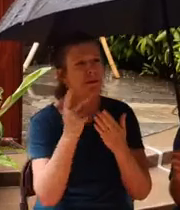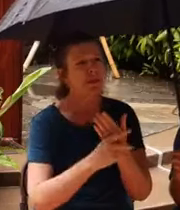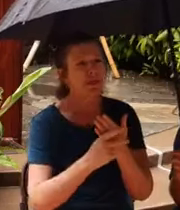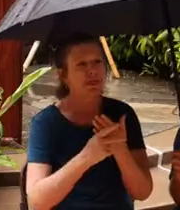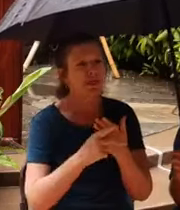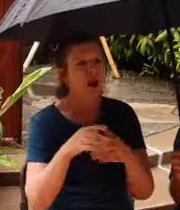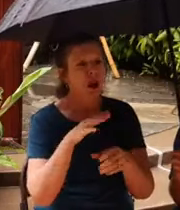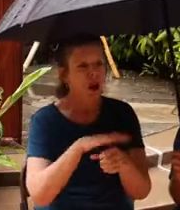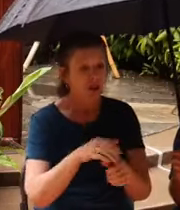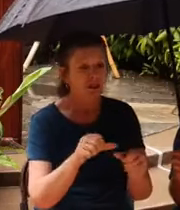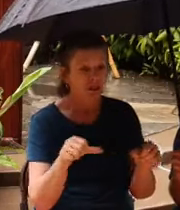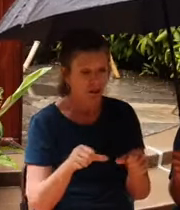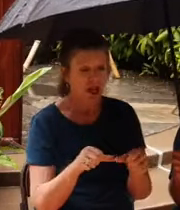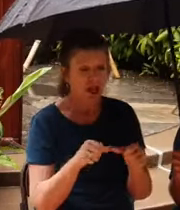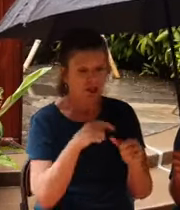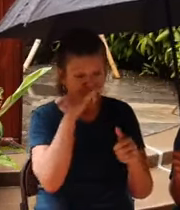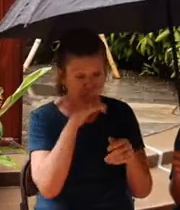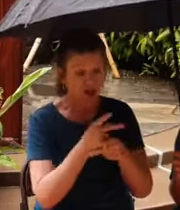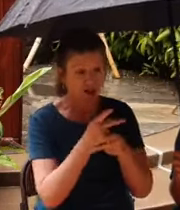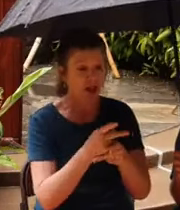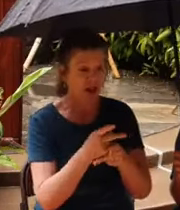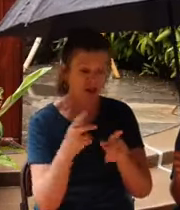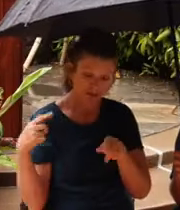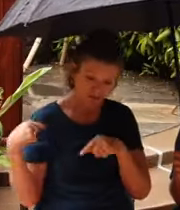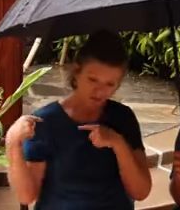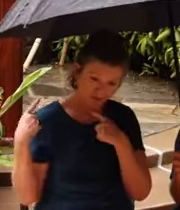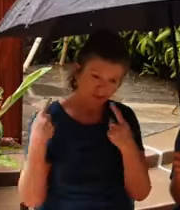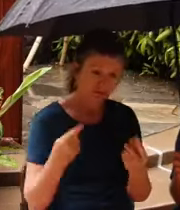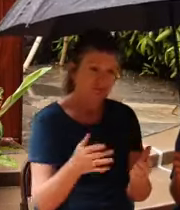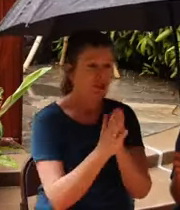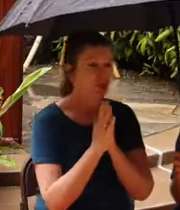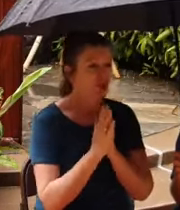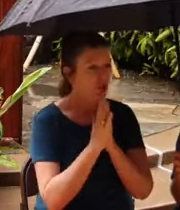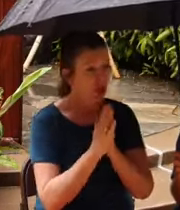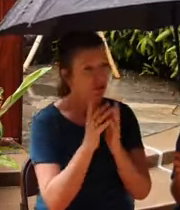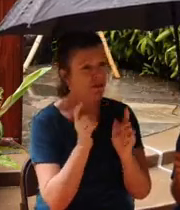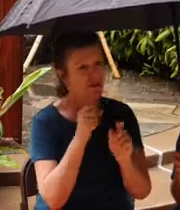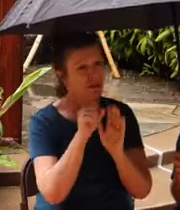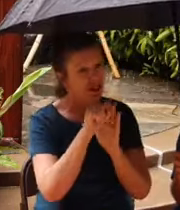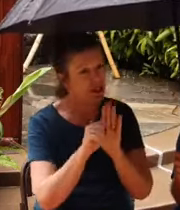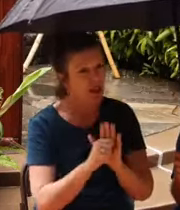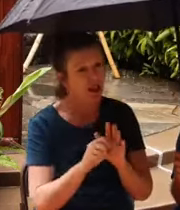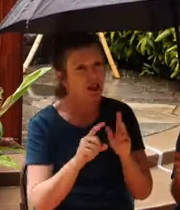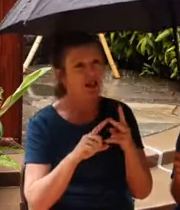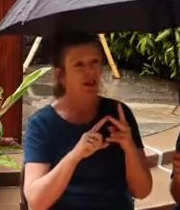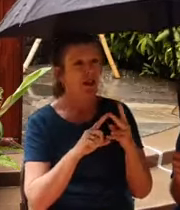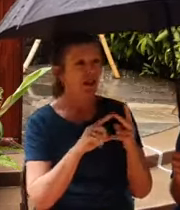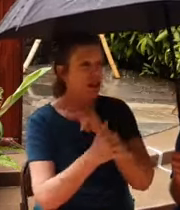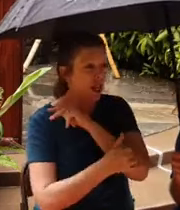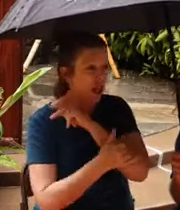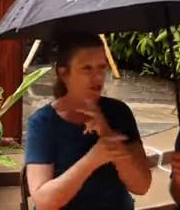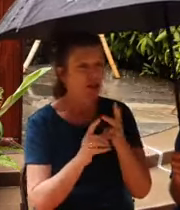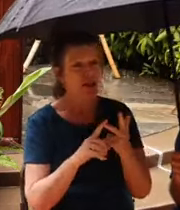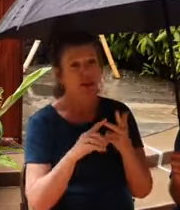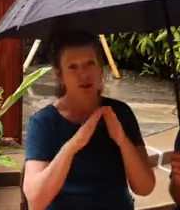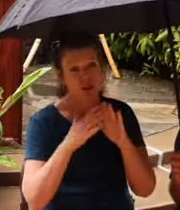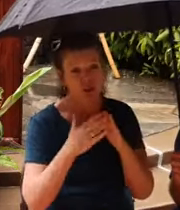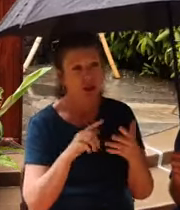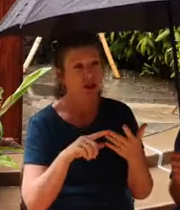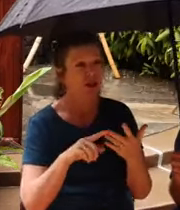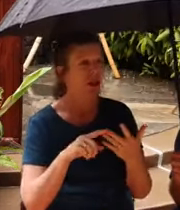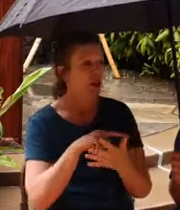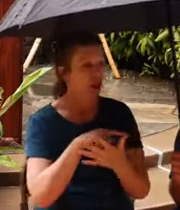On-site childcare has been a long-standing request of our state, our county associates, our community,